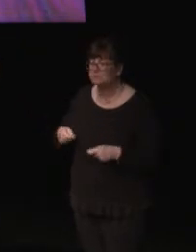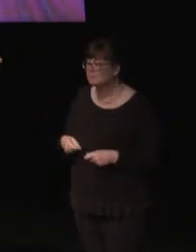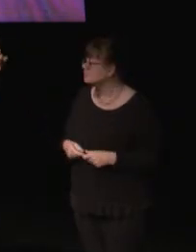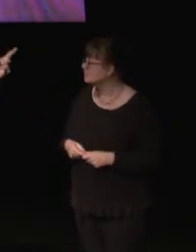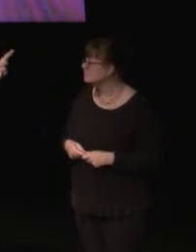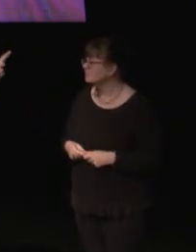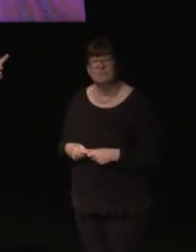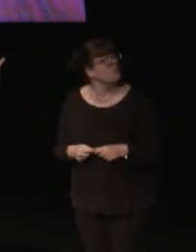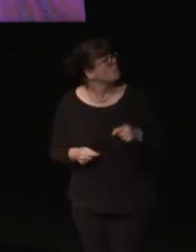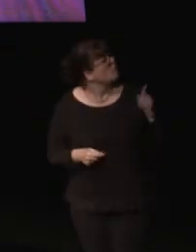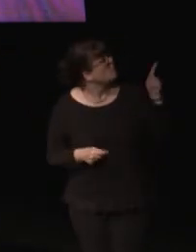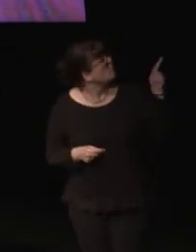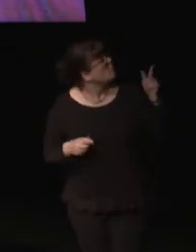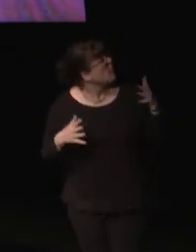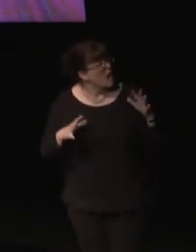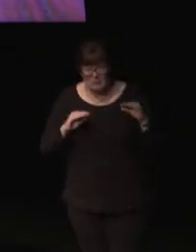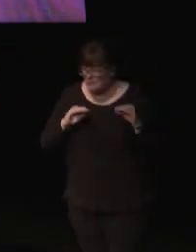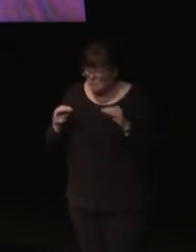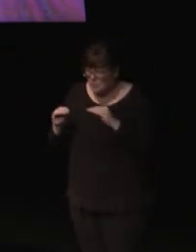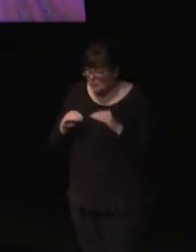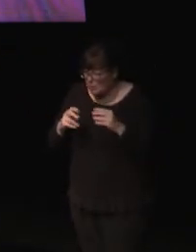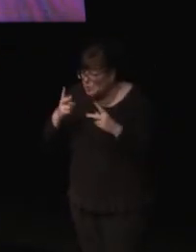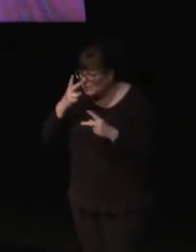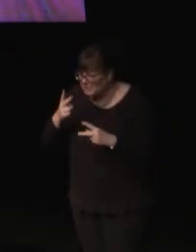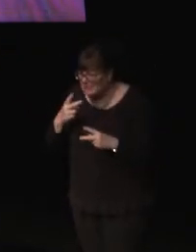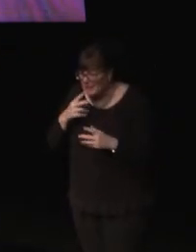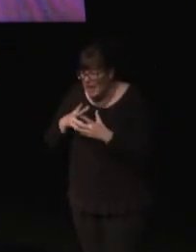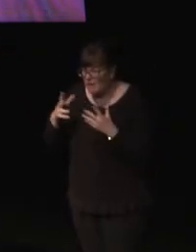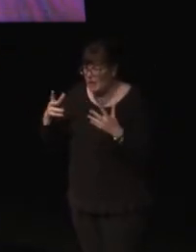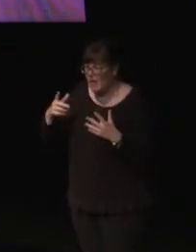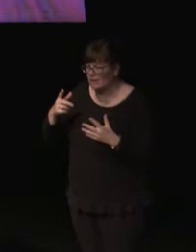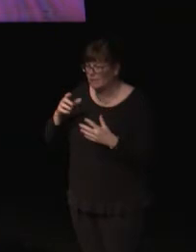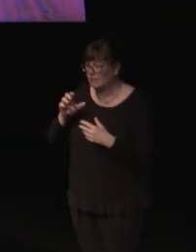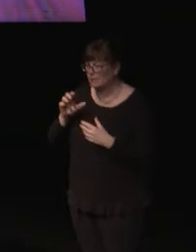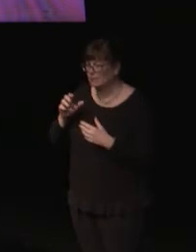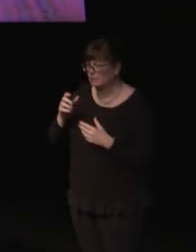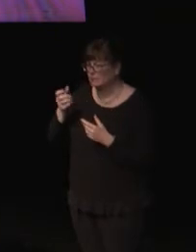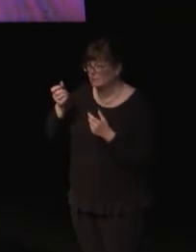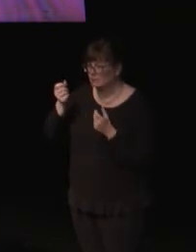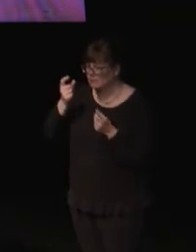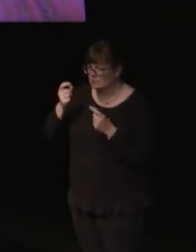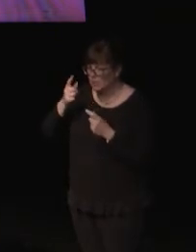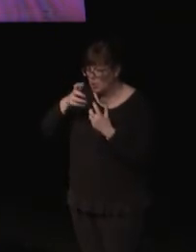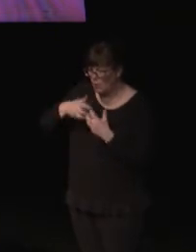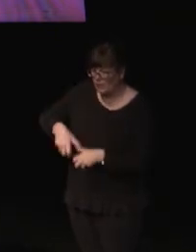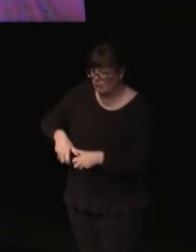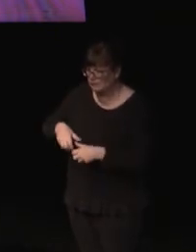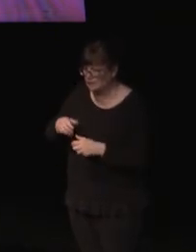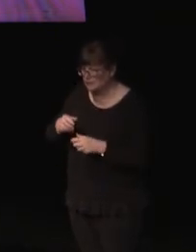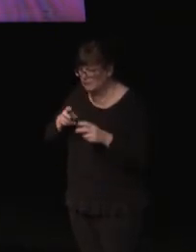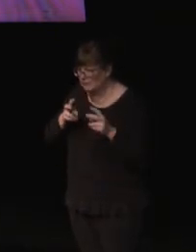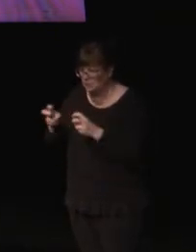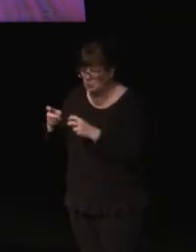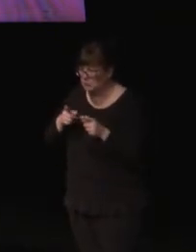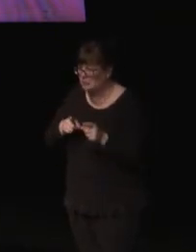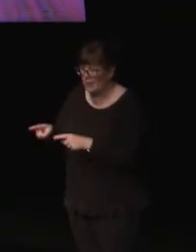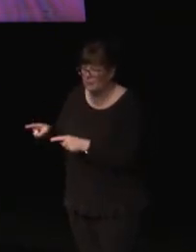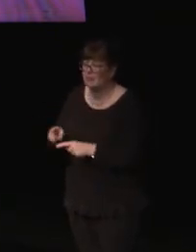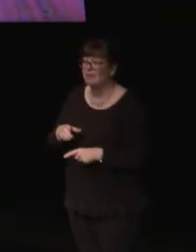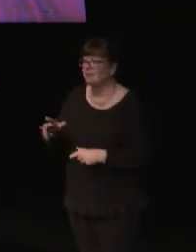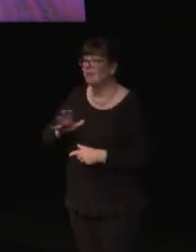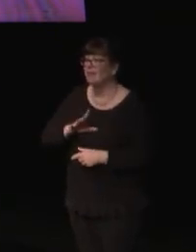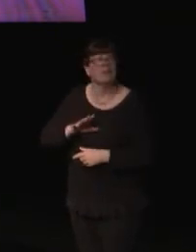It's already moving, and you can see that I have a lot of coherence issues happening all at the same time. The